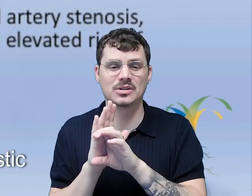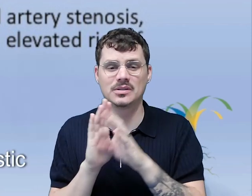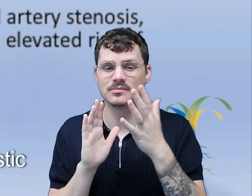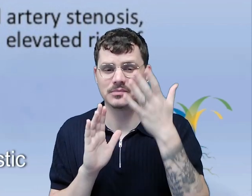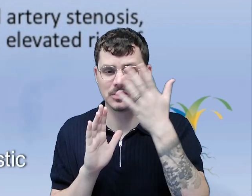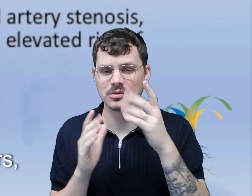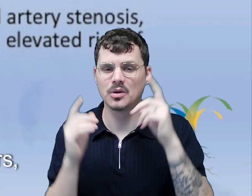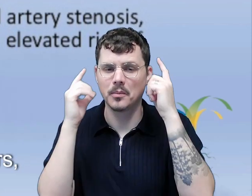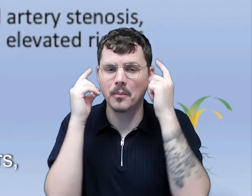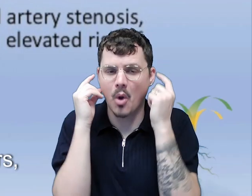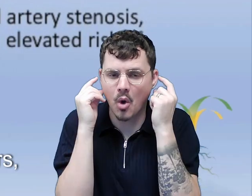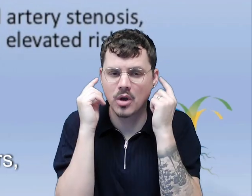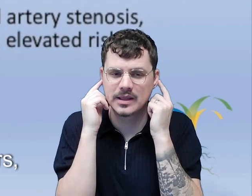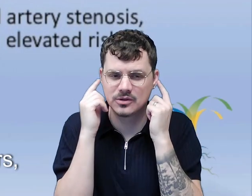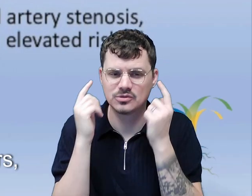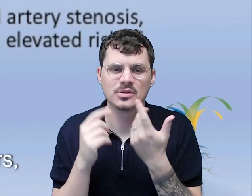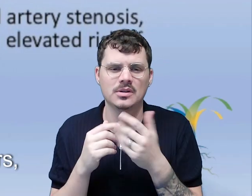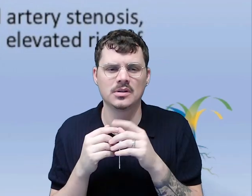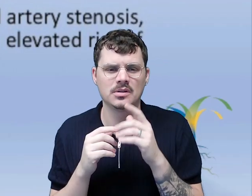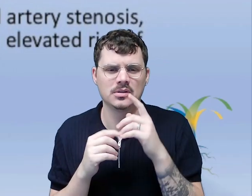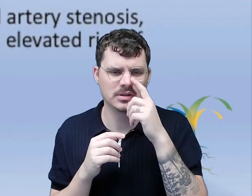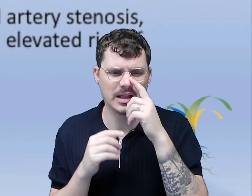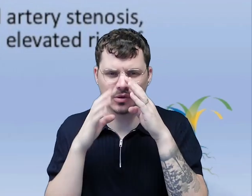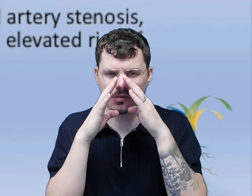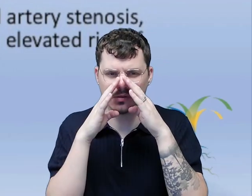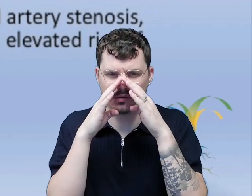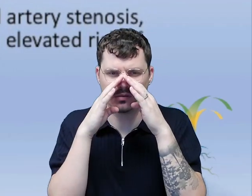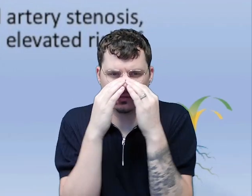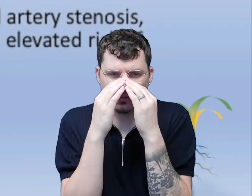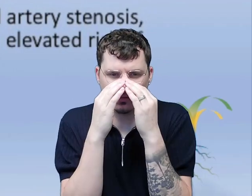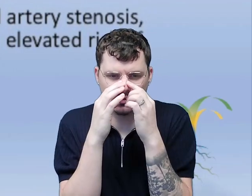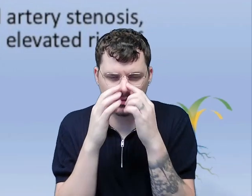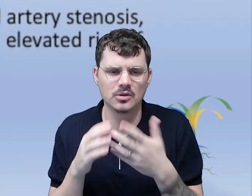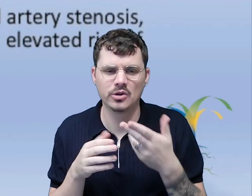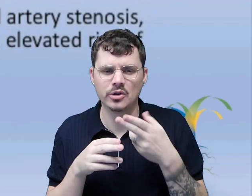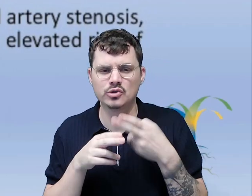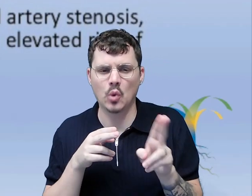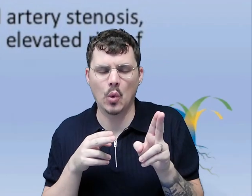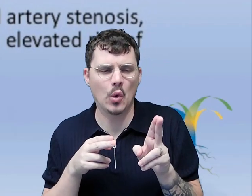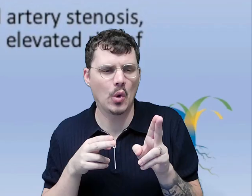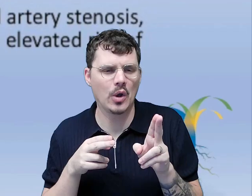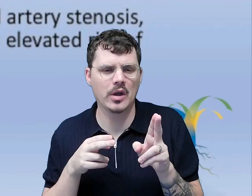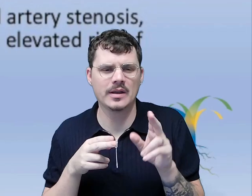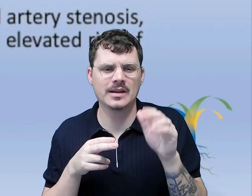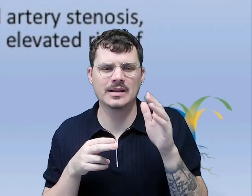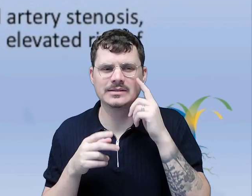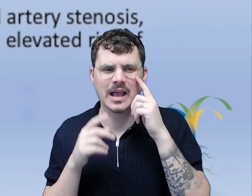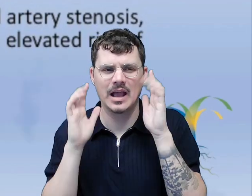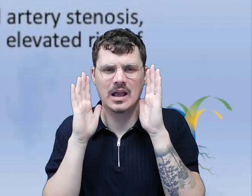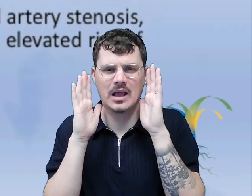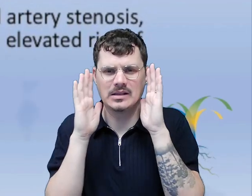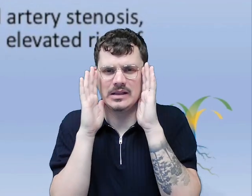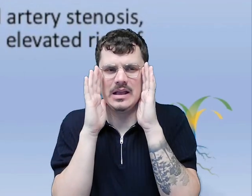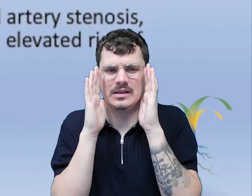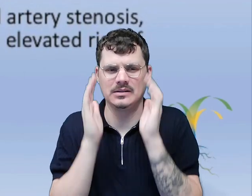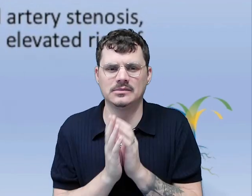very characteristic appearance, small, low-set ears, depressed nasal bridge, short